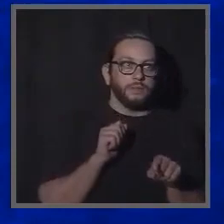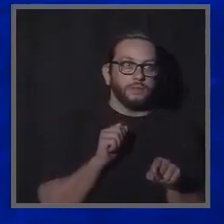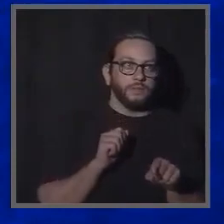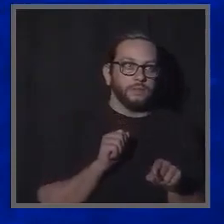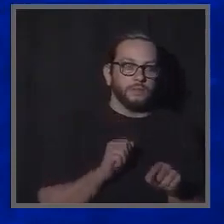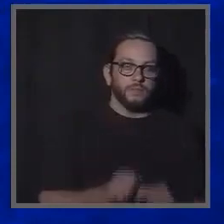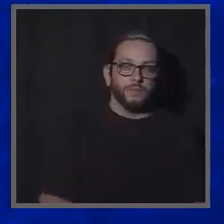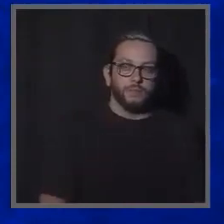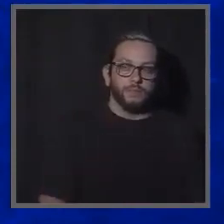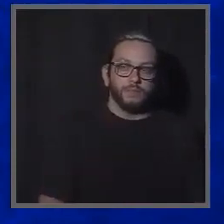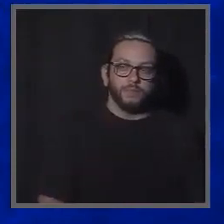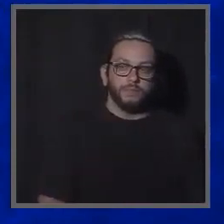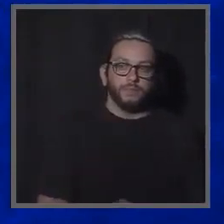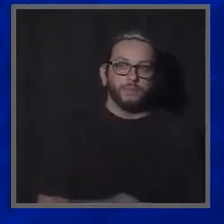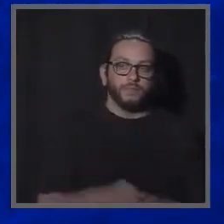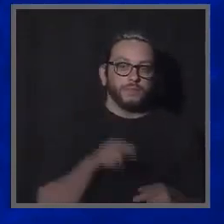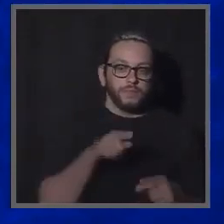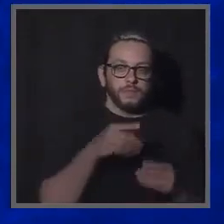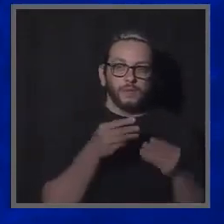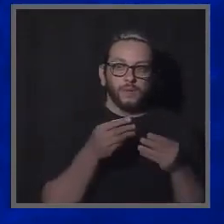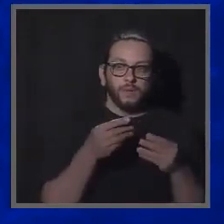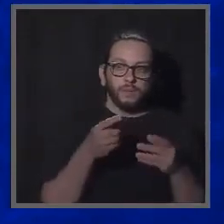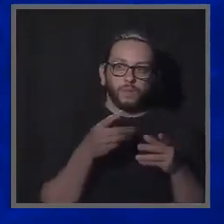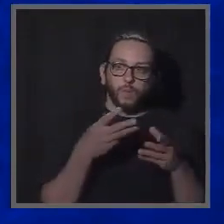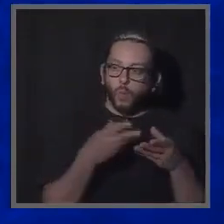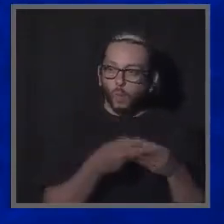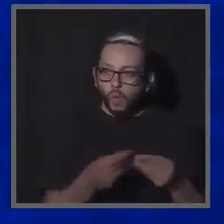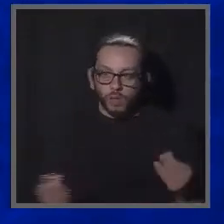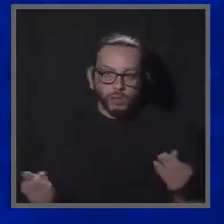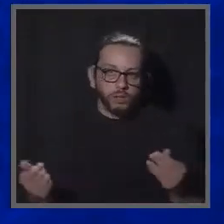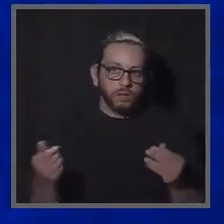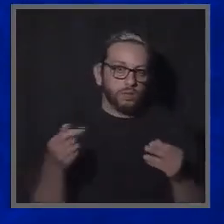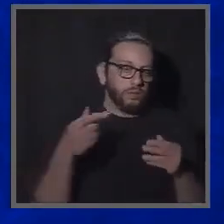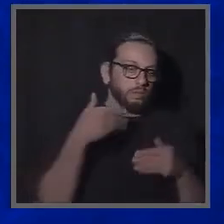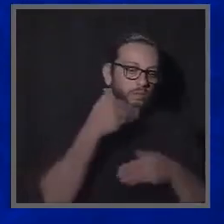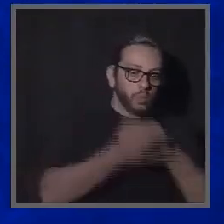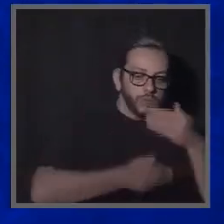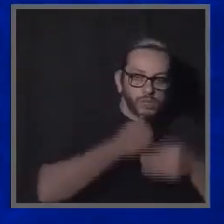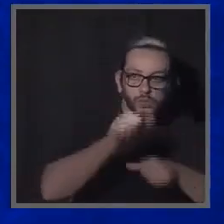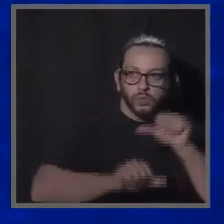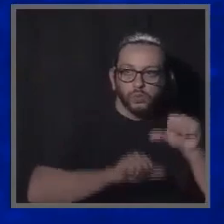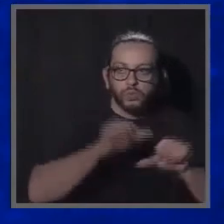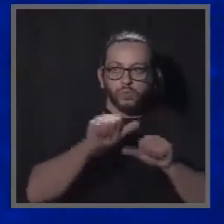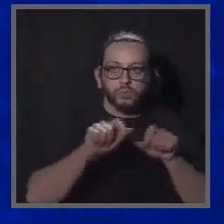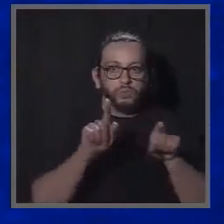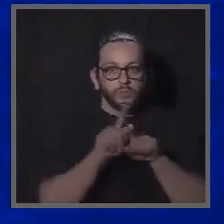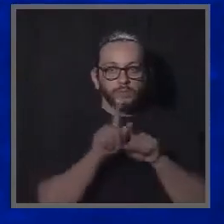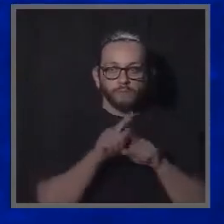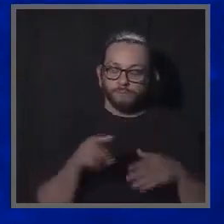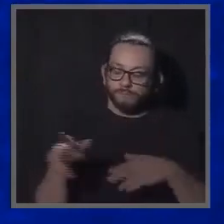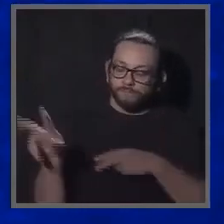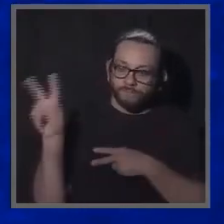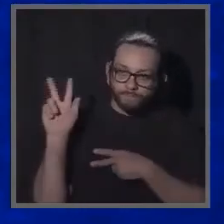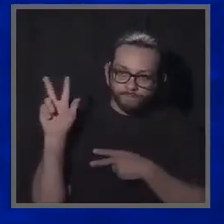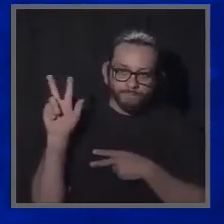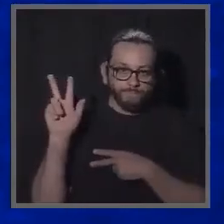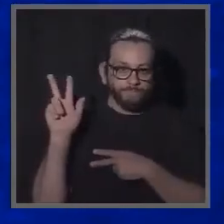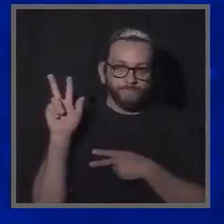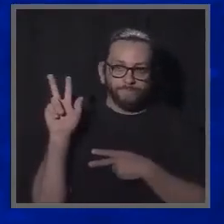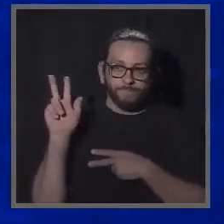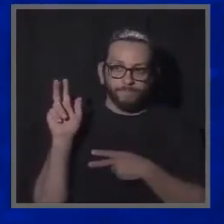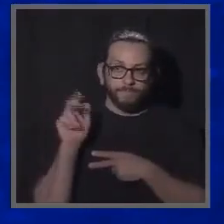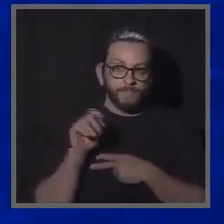invested in the quality of the process, meaning that you don't make any compromise when you choose the artists,